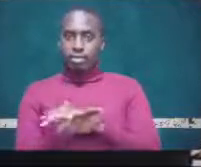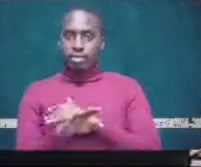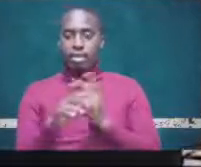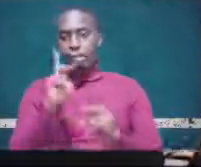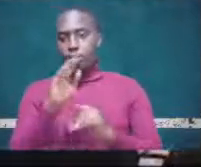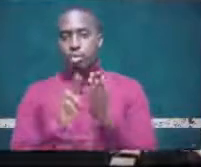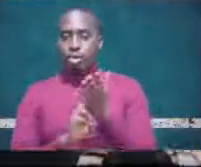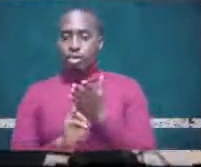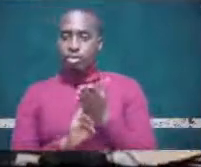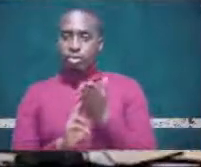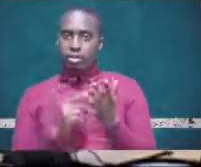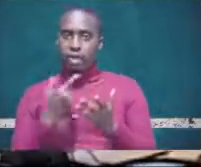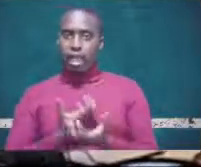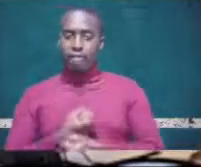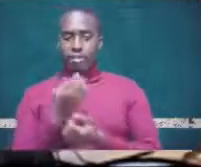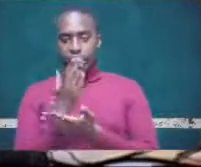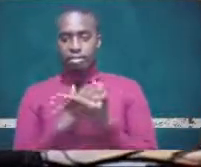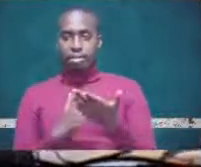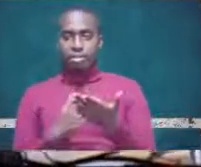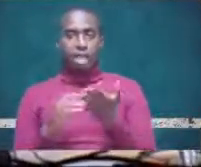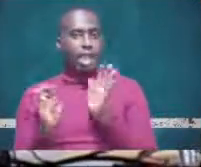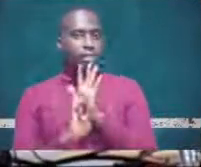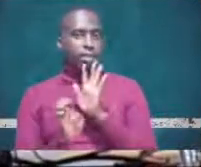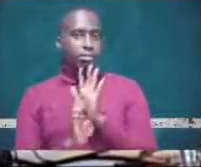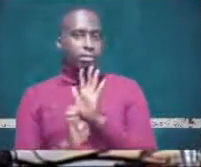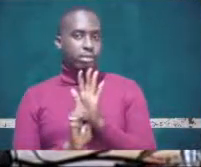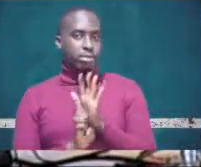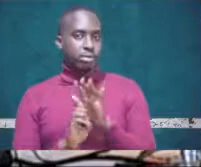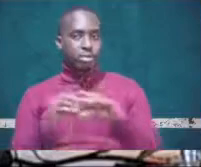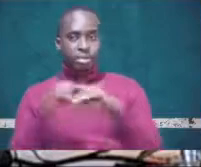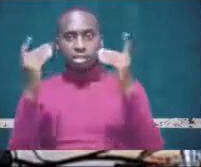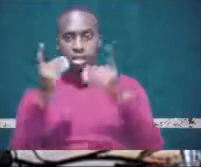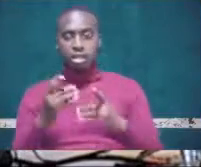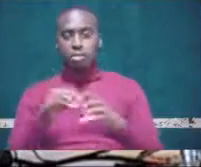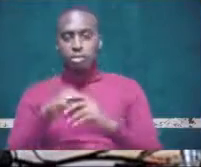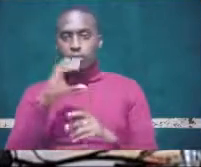users. So I have some example or a diagram of a